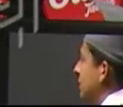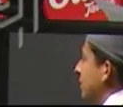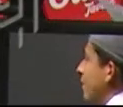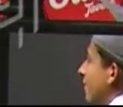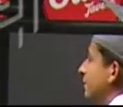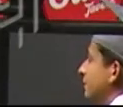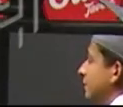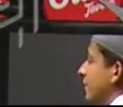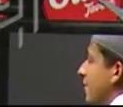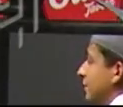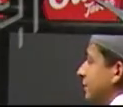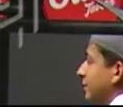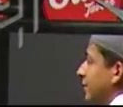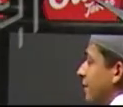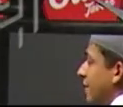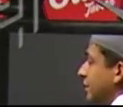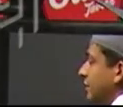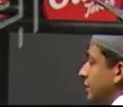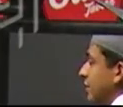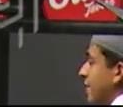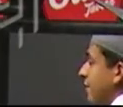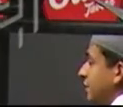Crystal Marie Carpenter.